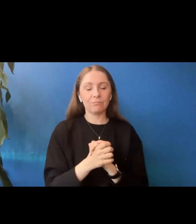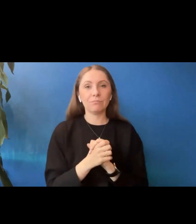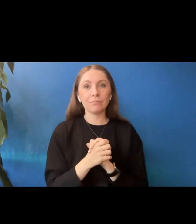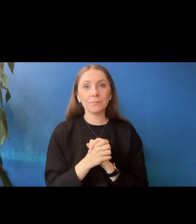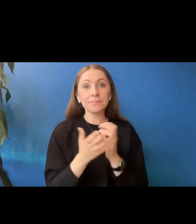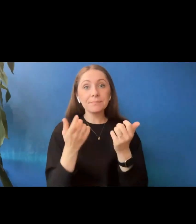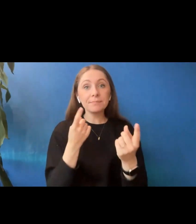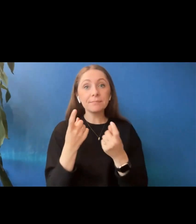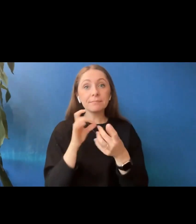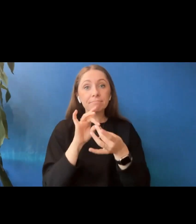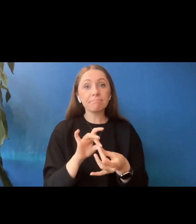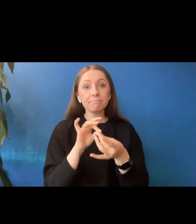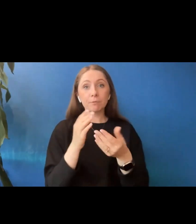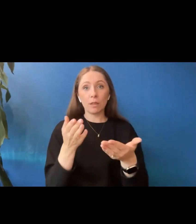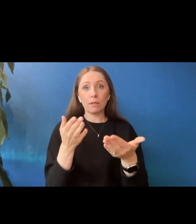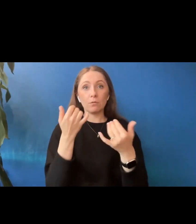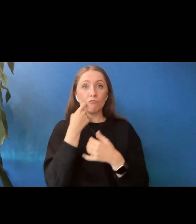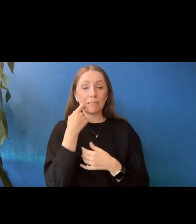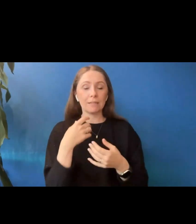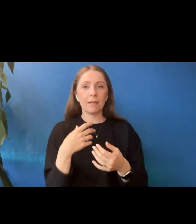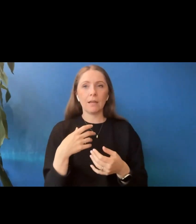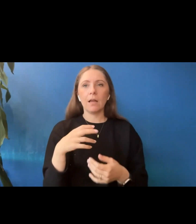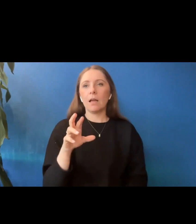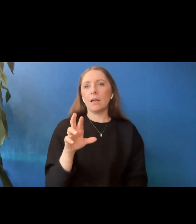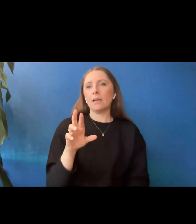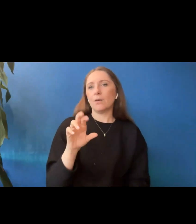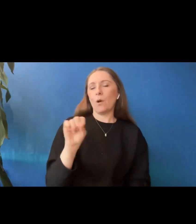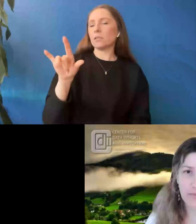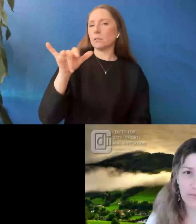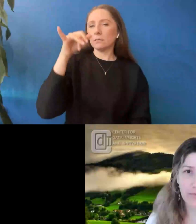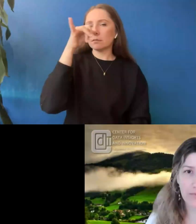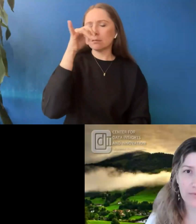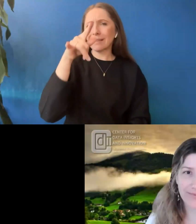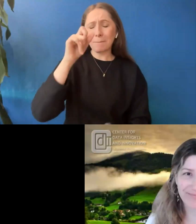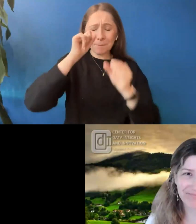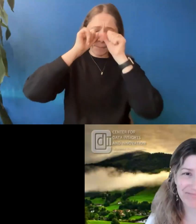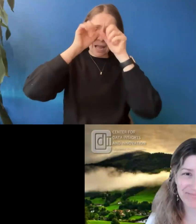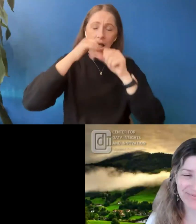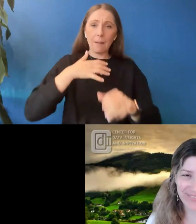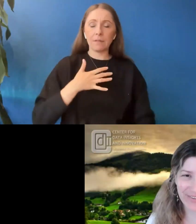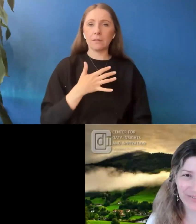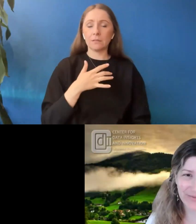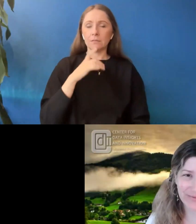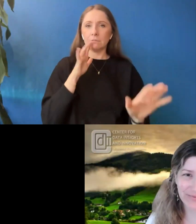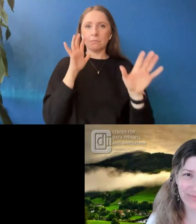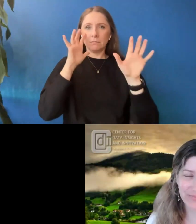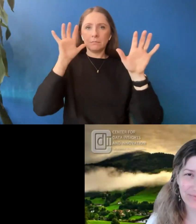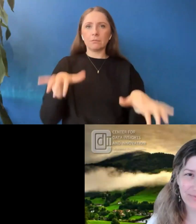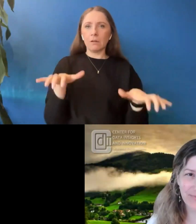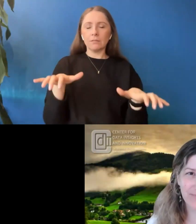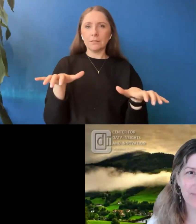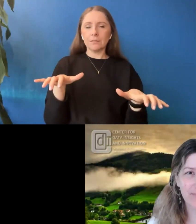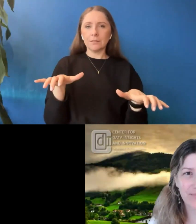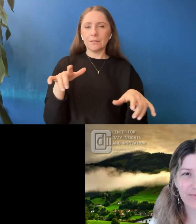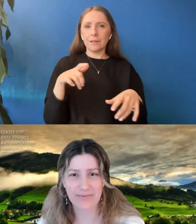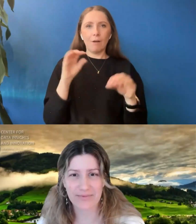Any questions? Elizabeth, wow, this is phenomenal. I'm just blown away. I'm kind of speechless right now. I'm just thinking about